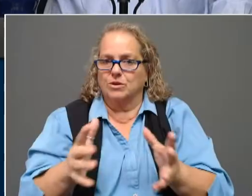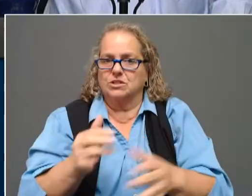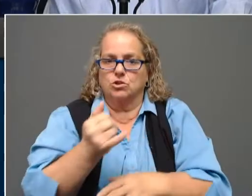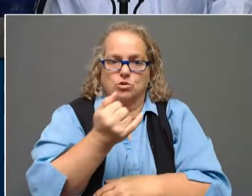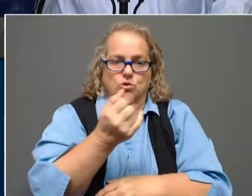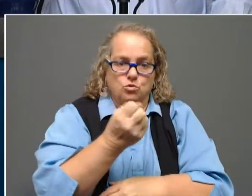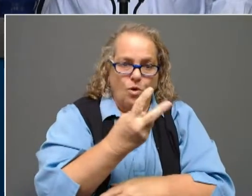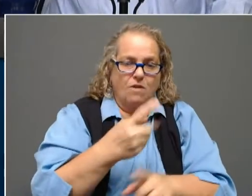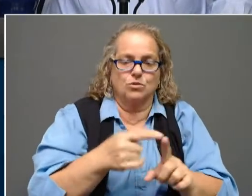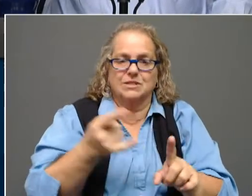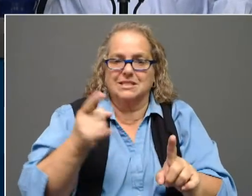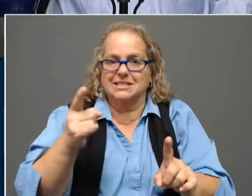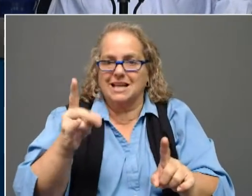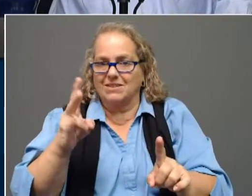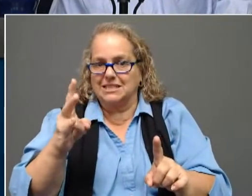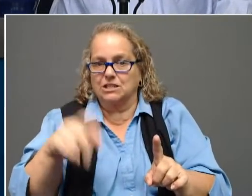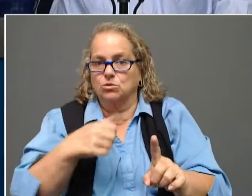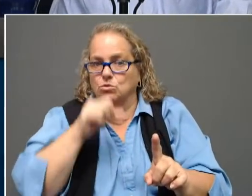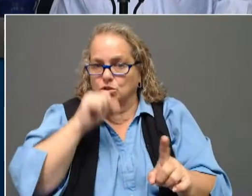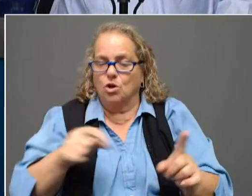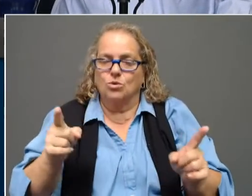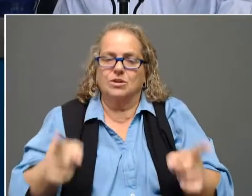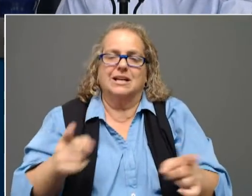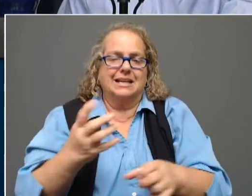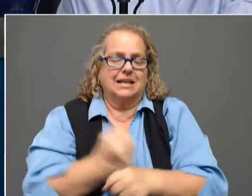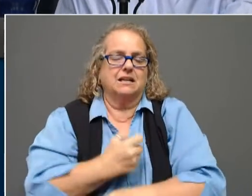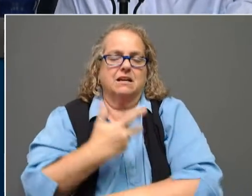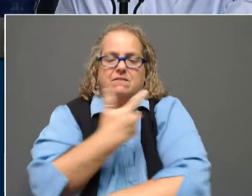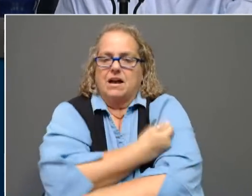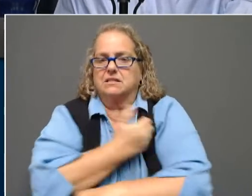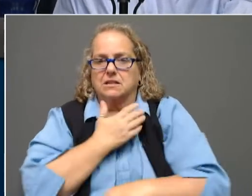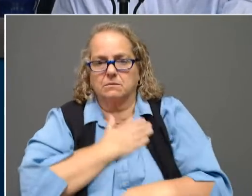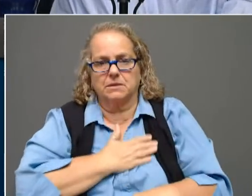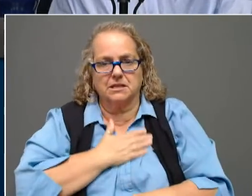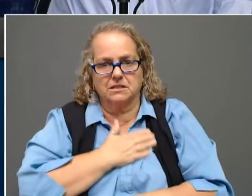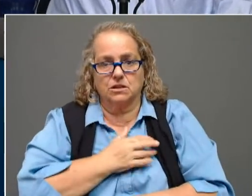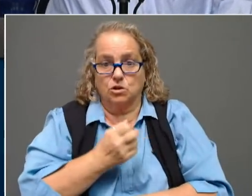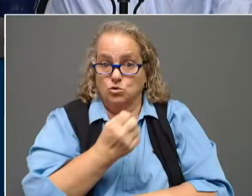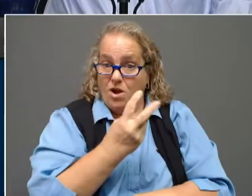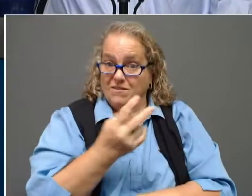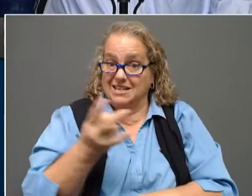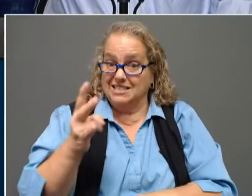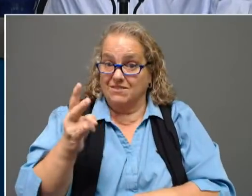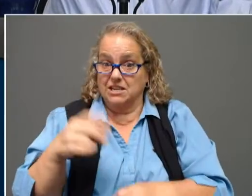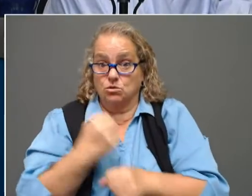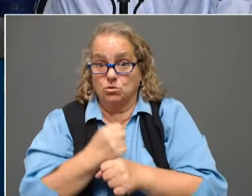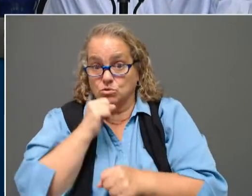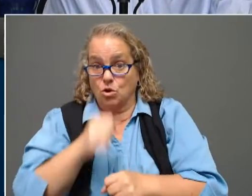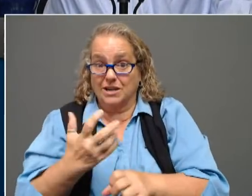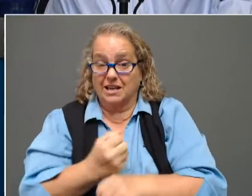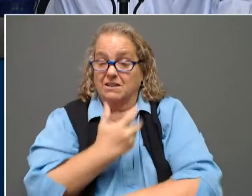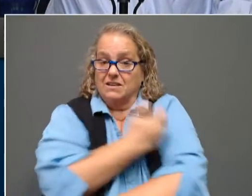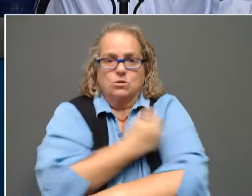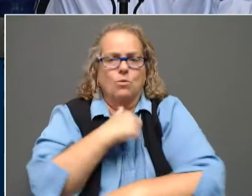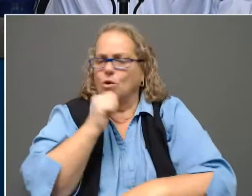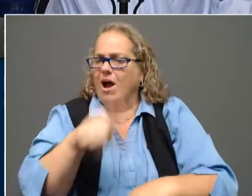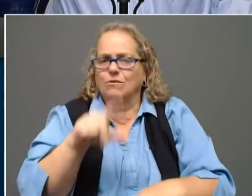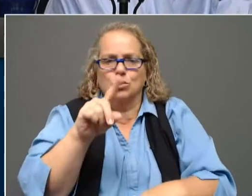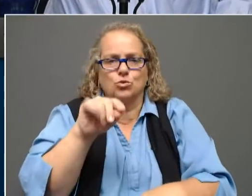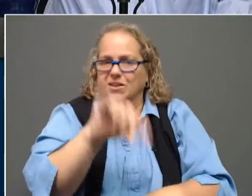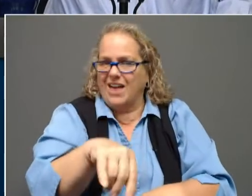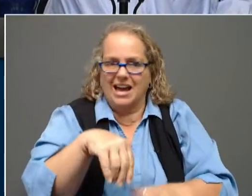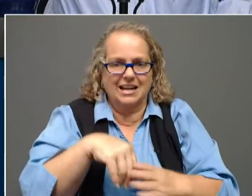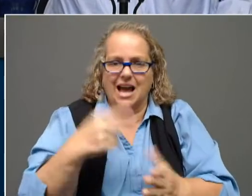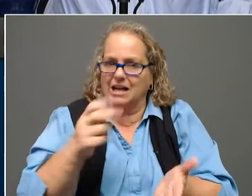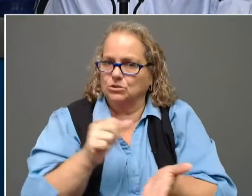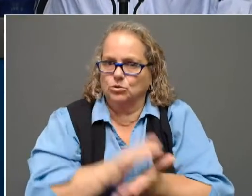to get vaccinated. If we had enough 12 to 17-year-olds to get vaccinated, we wouldn't have to do this, say, in high schools. Wouldn't have to. If